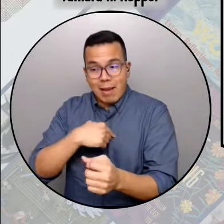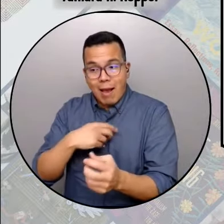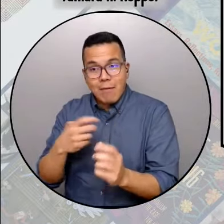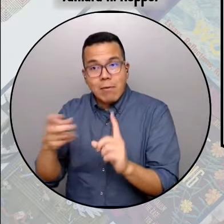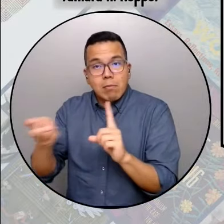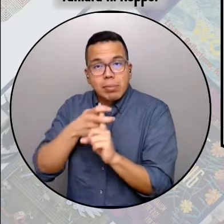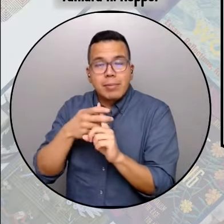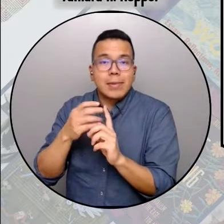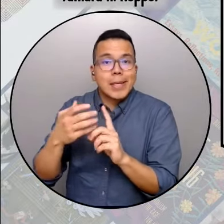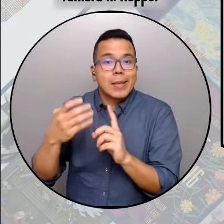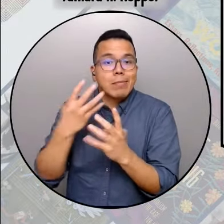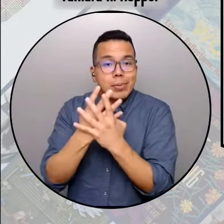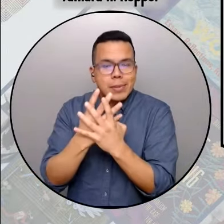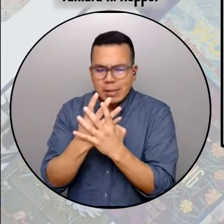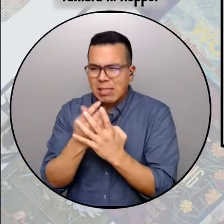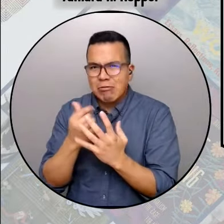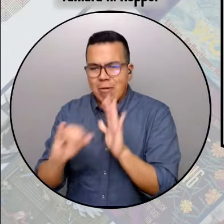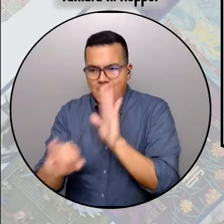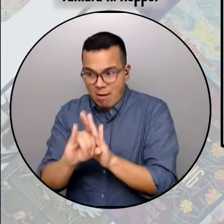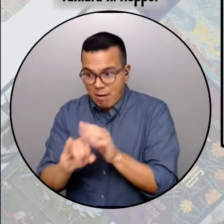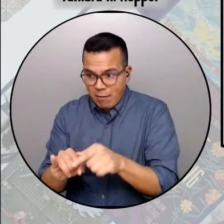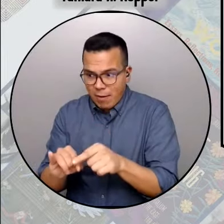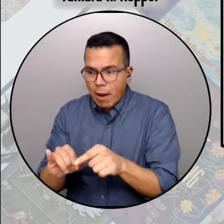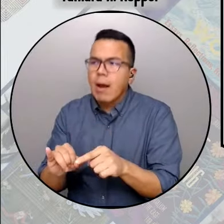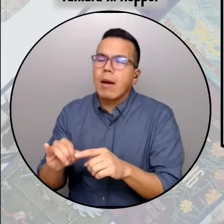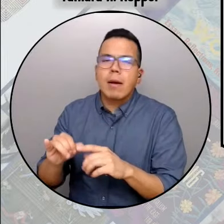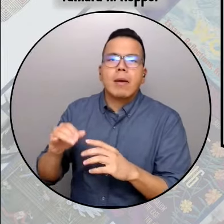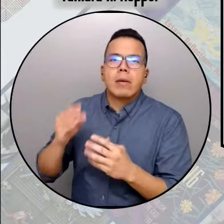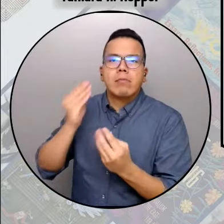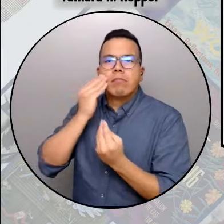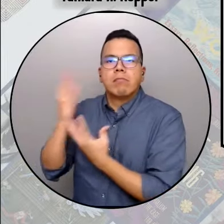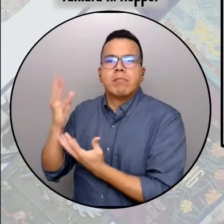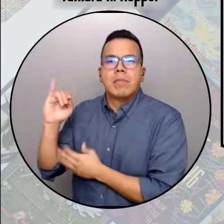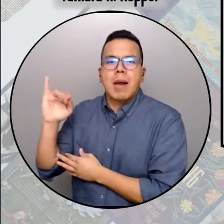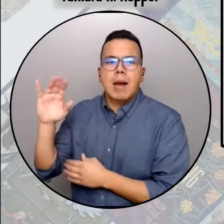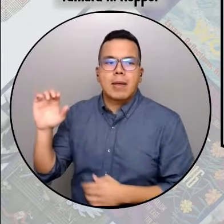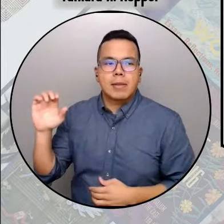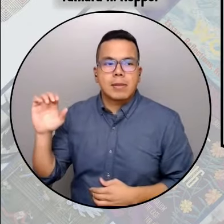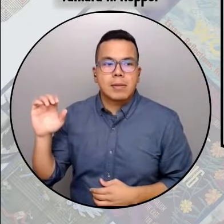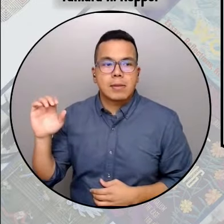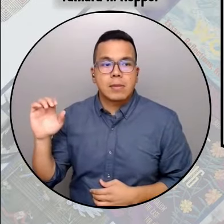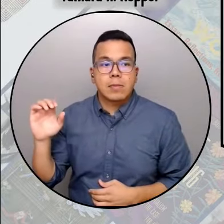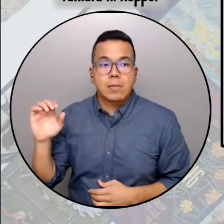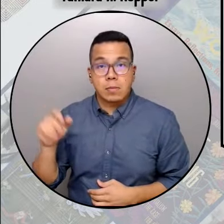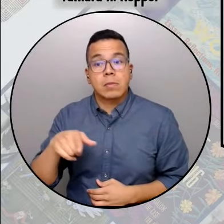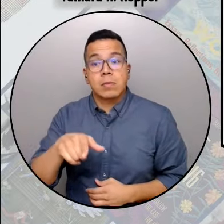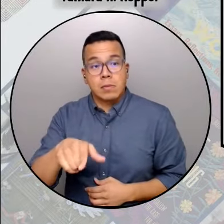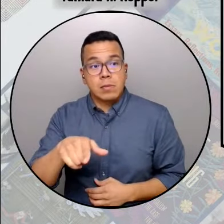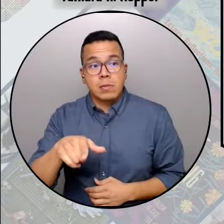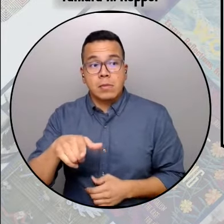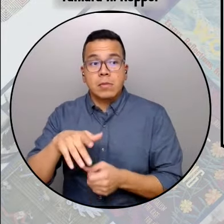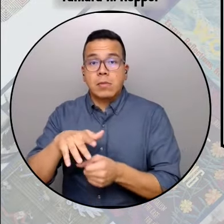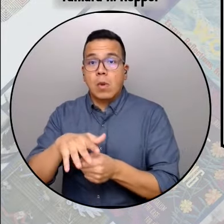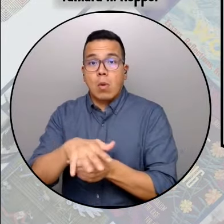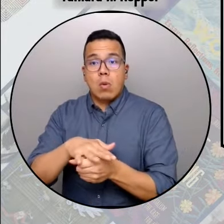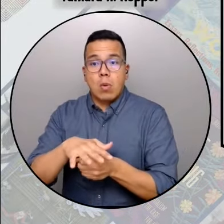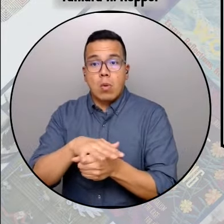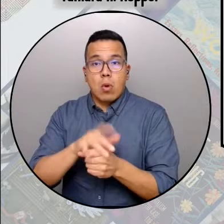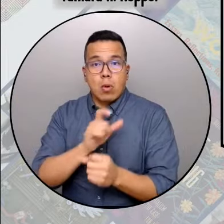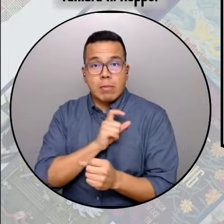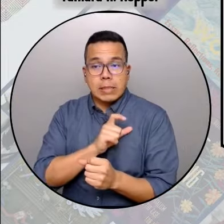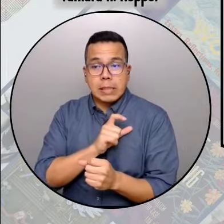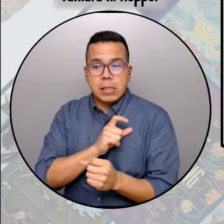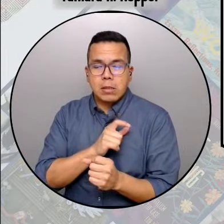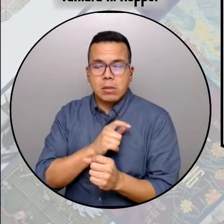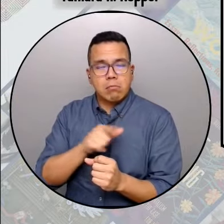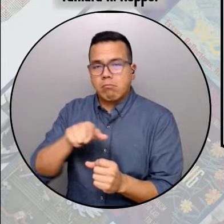And so they enter into a contract with ICE, and it is voluntary to enter into this contract. And ICE trains